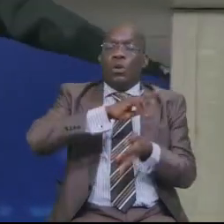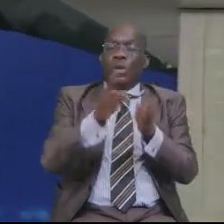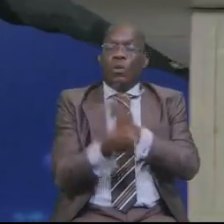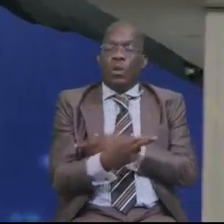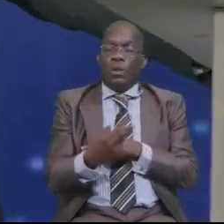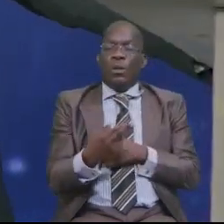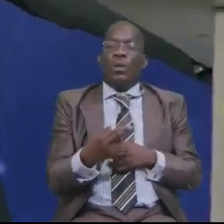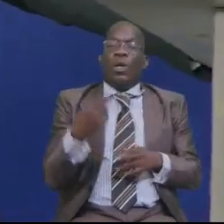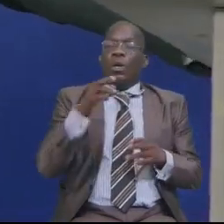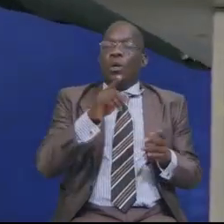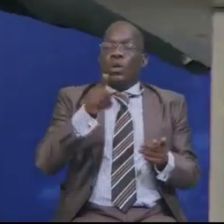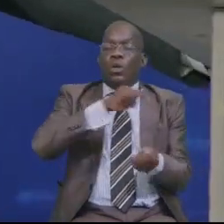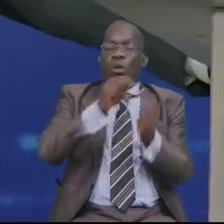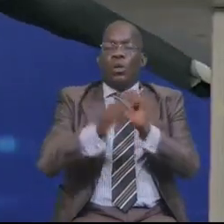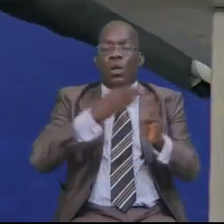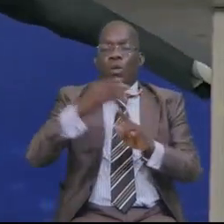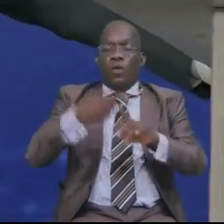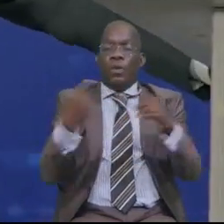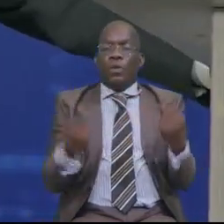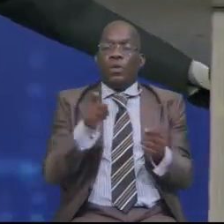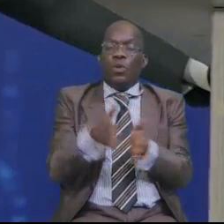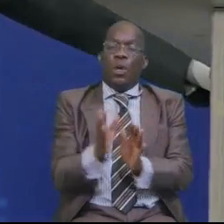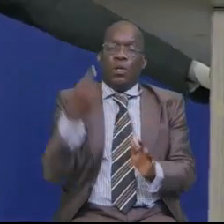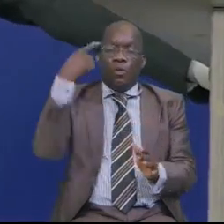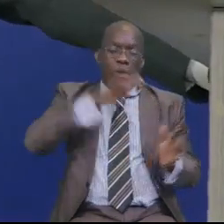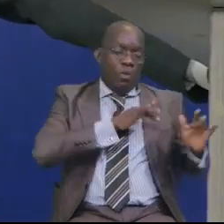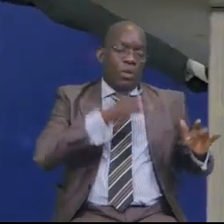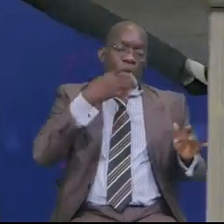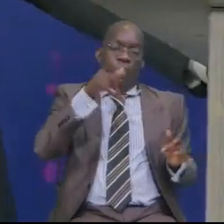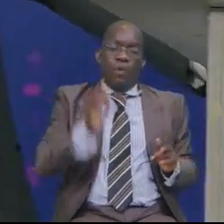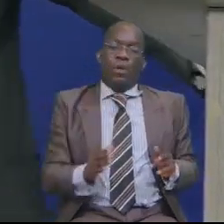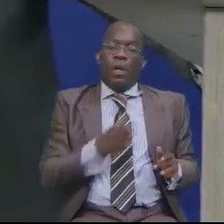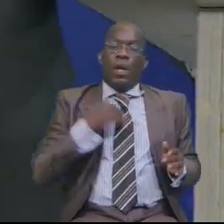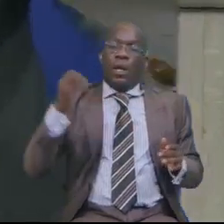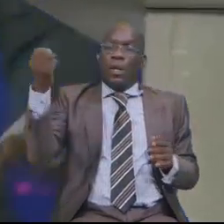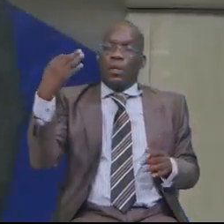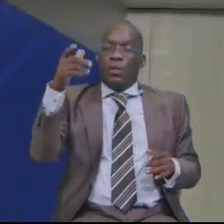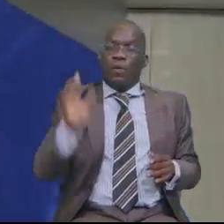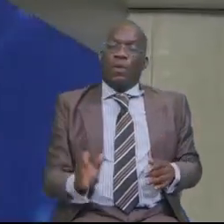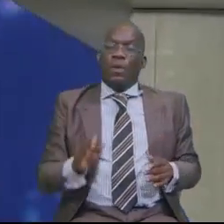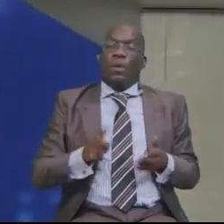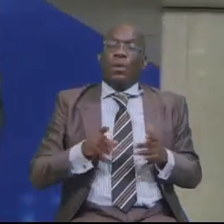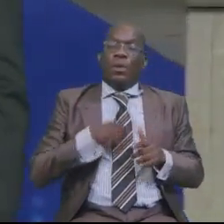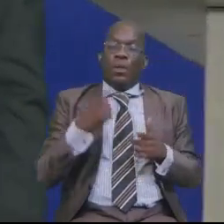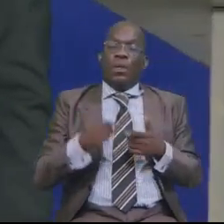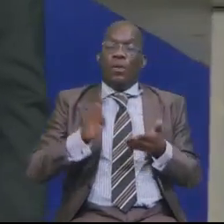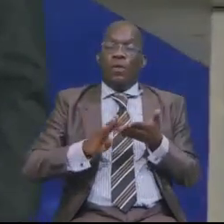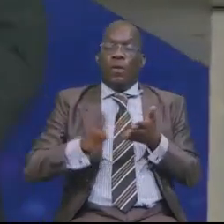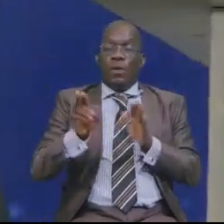you ask for the mercy of God and the grace of God, then forgiveness will come. And that is what we